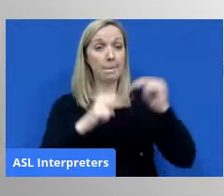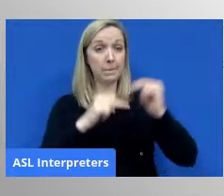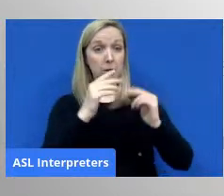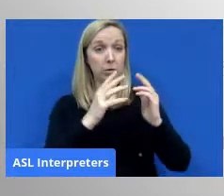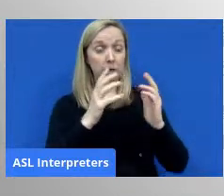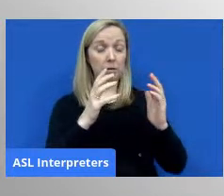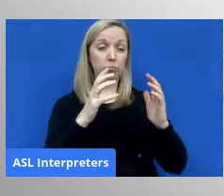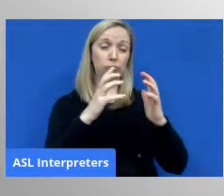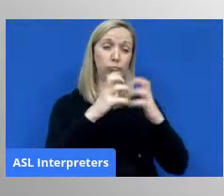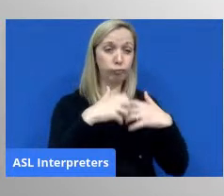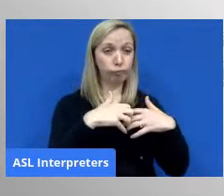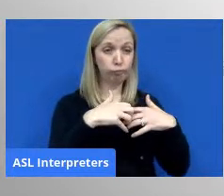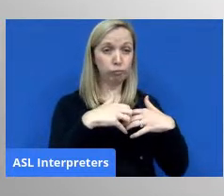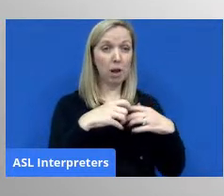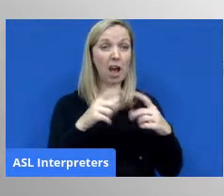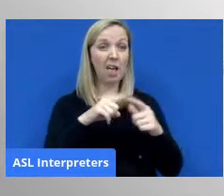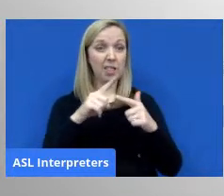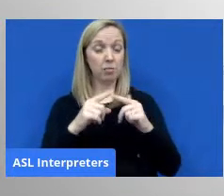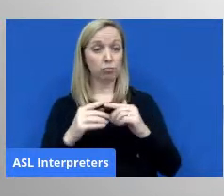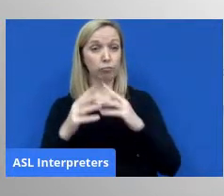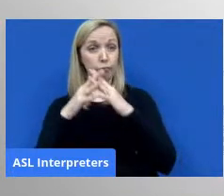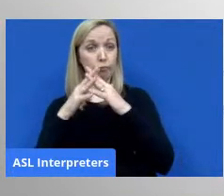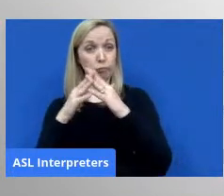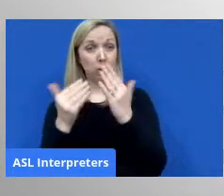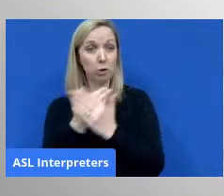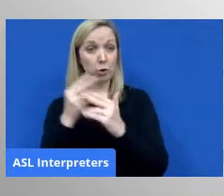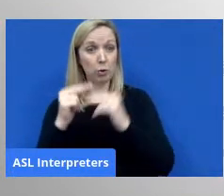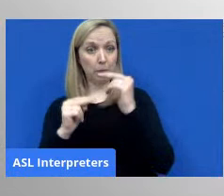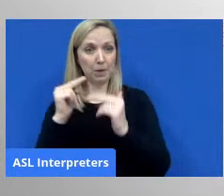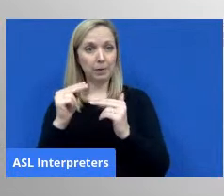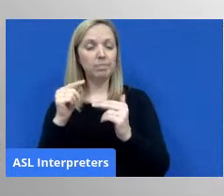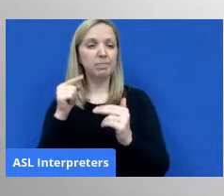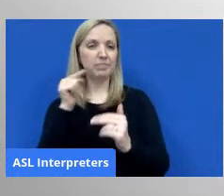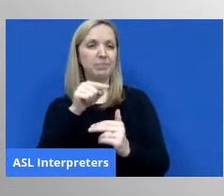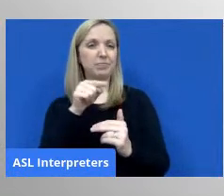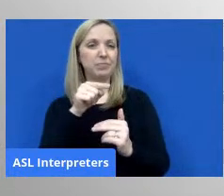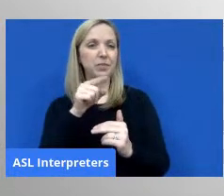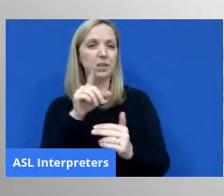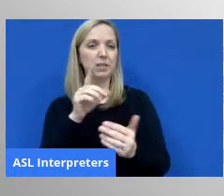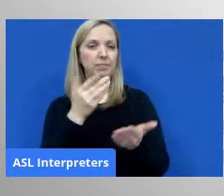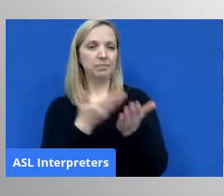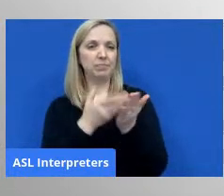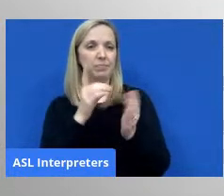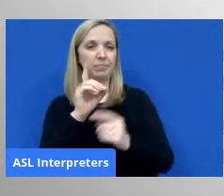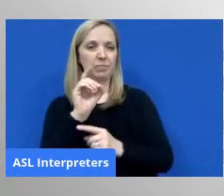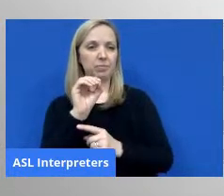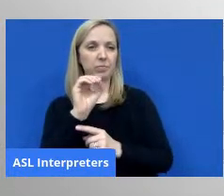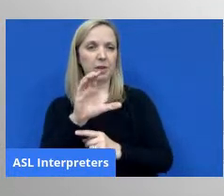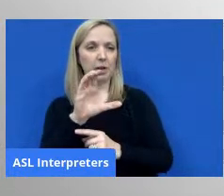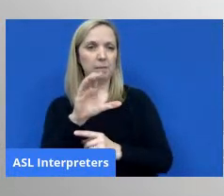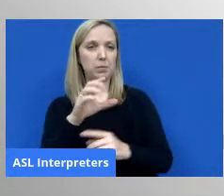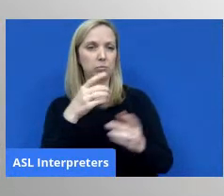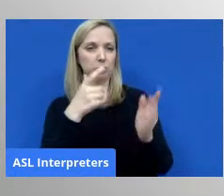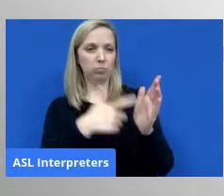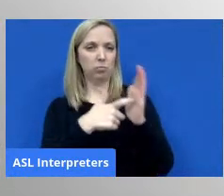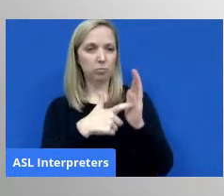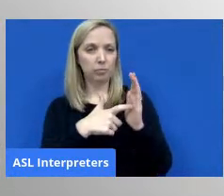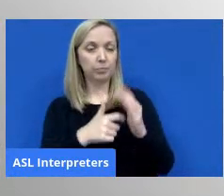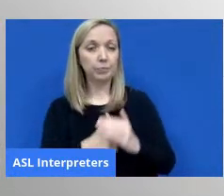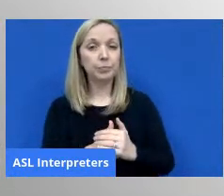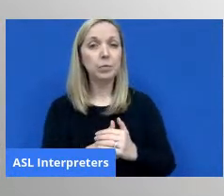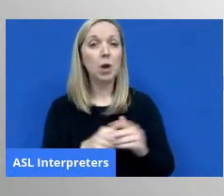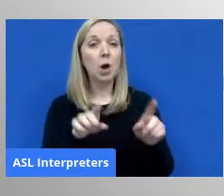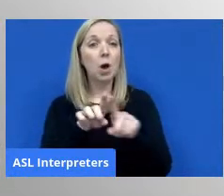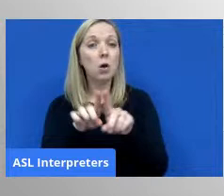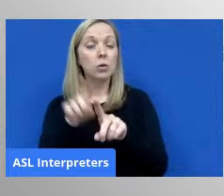This is required by DOE, and it also allows us to do a capital outlay application for additional funding from